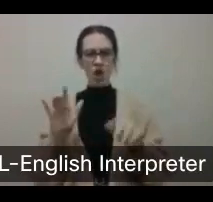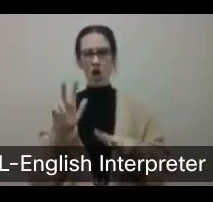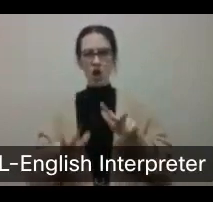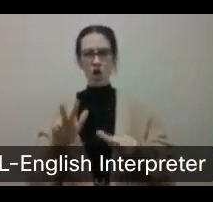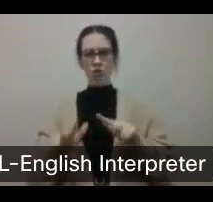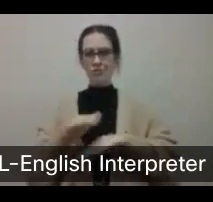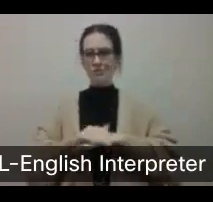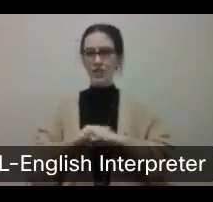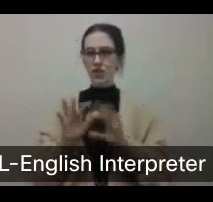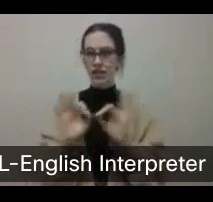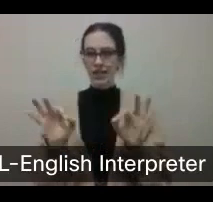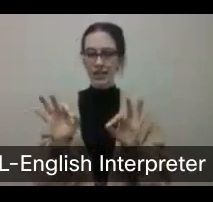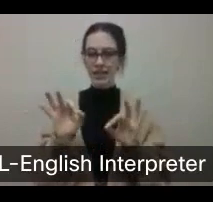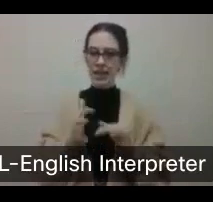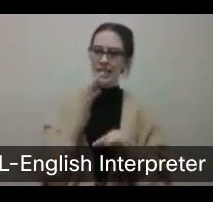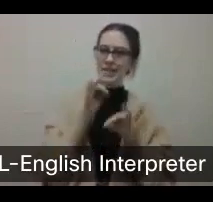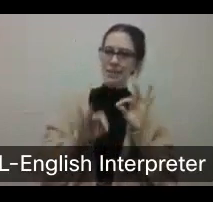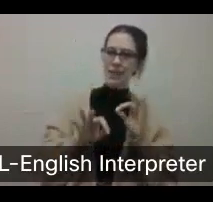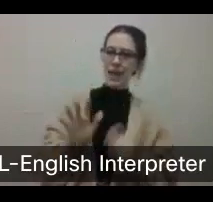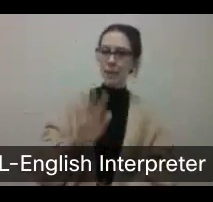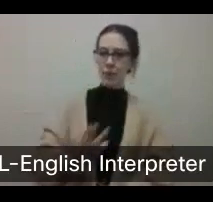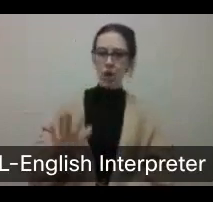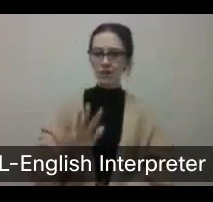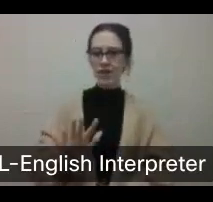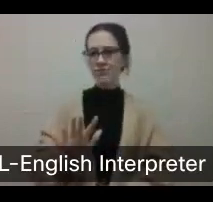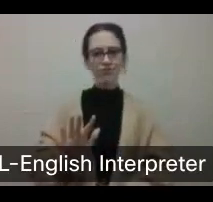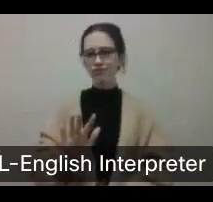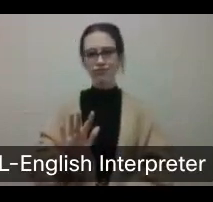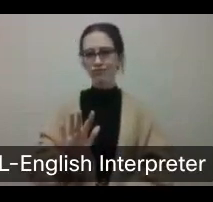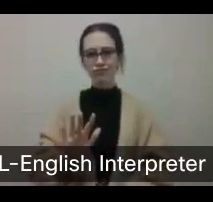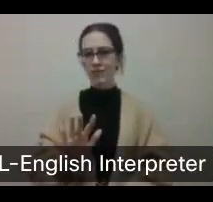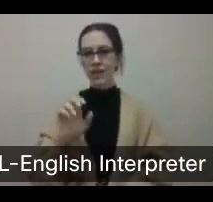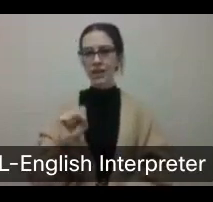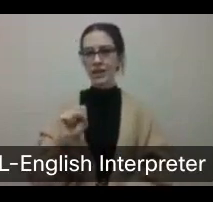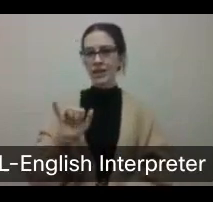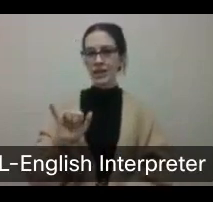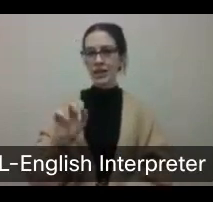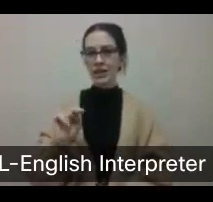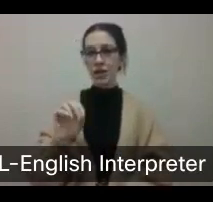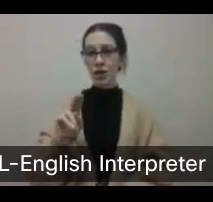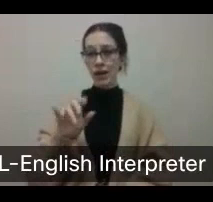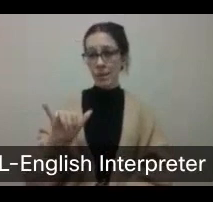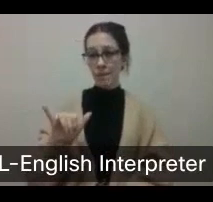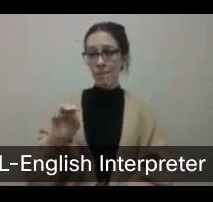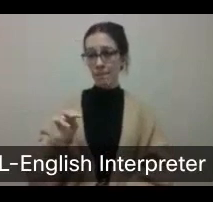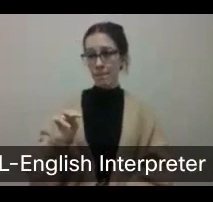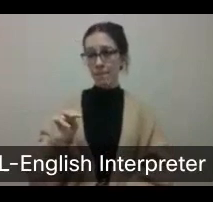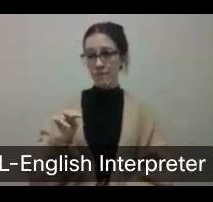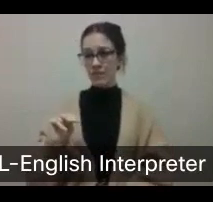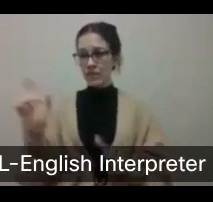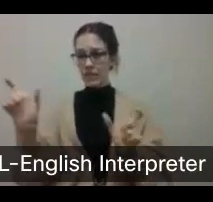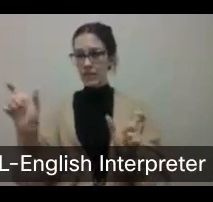say that. So again, as this person was changing synonyms word for word, they've actually made the sentence sound